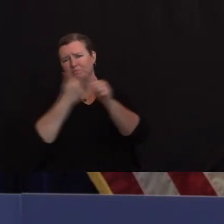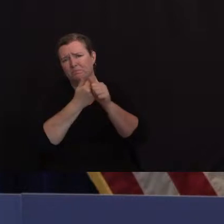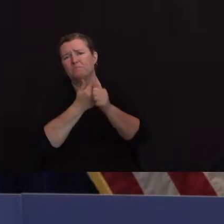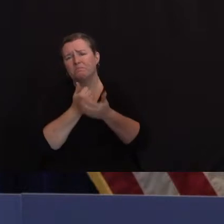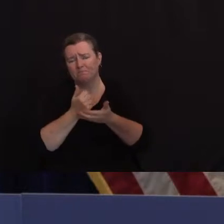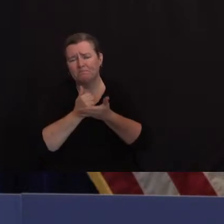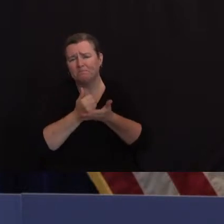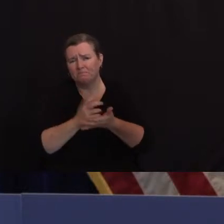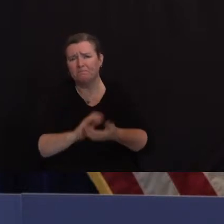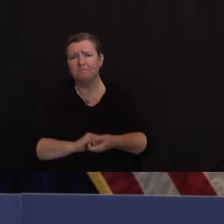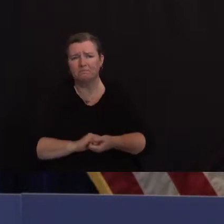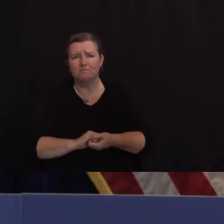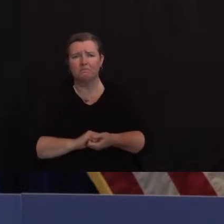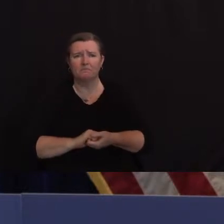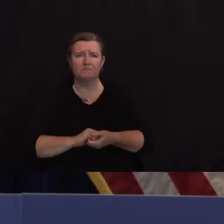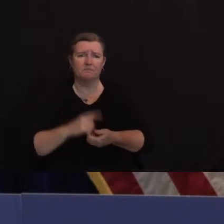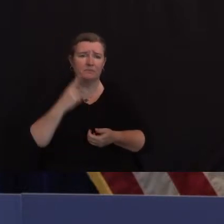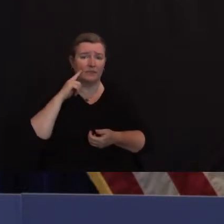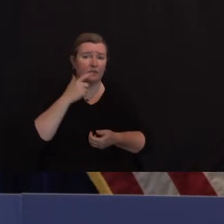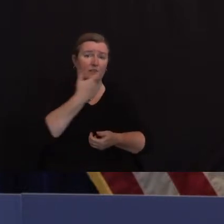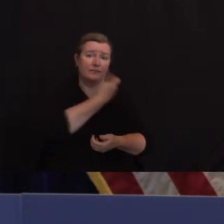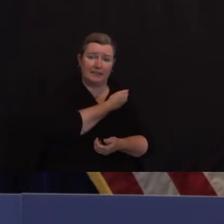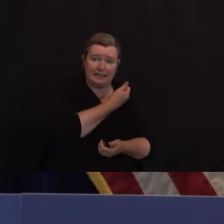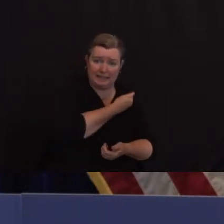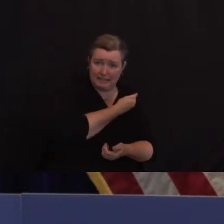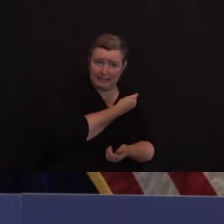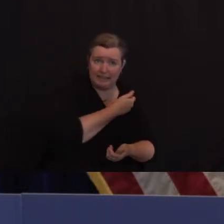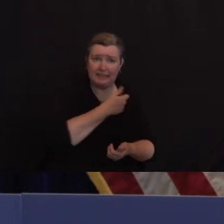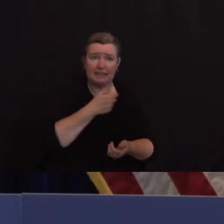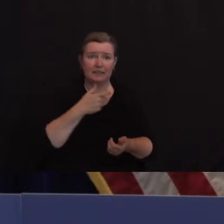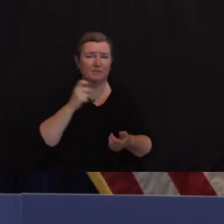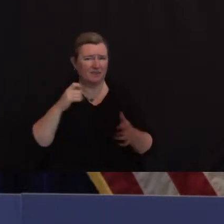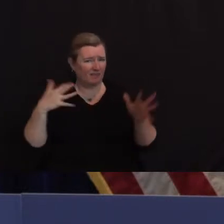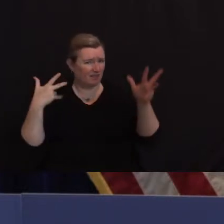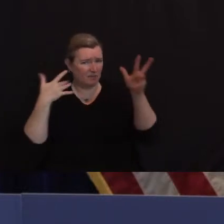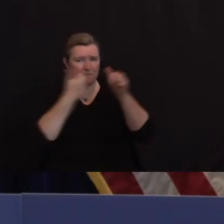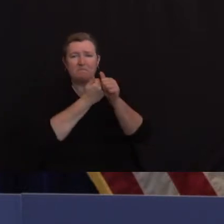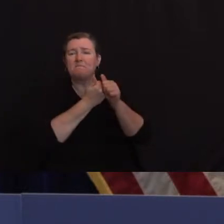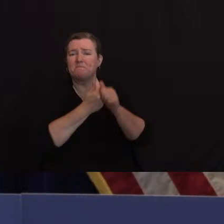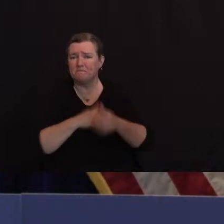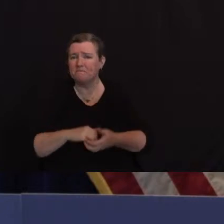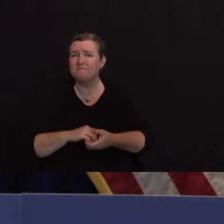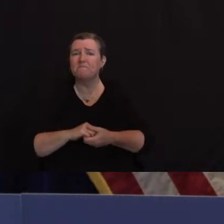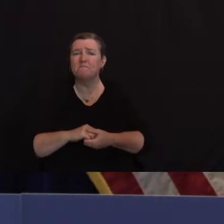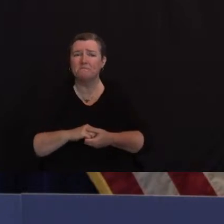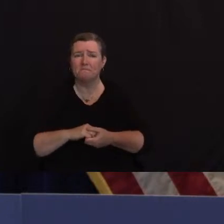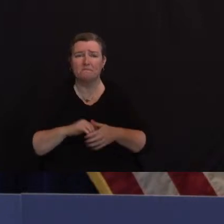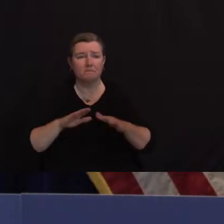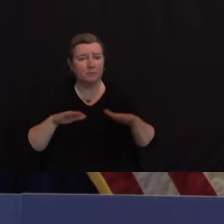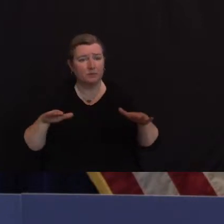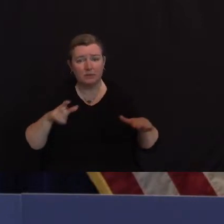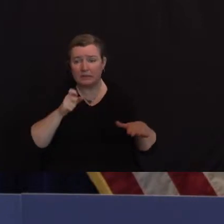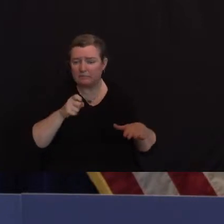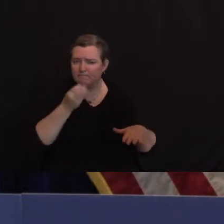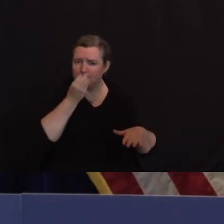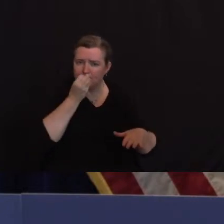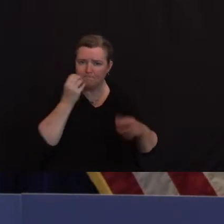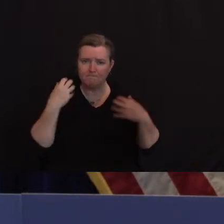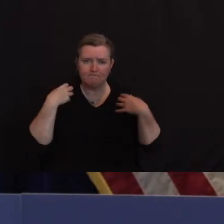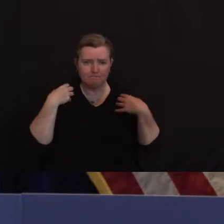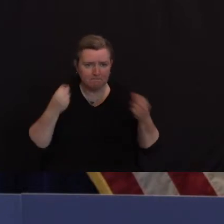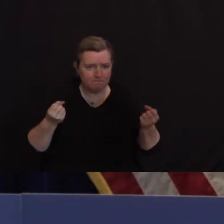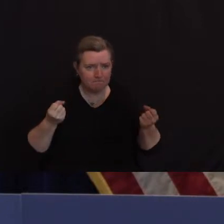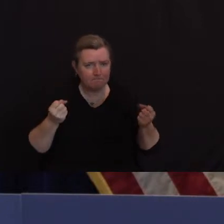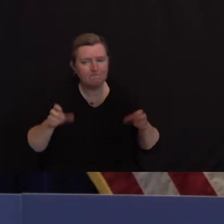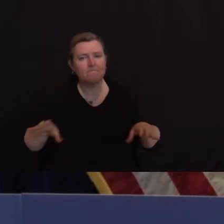on their vaccines. It's also important for students to eat well, be active, get enough sleep, drink plenty of water, limit